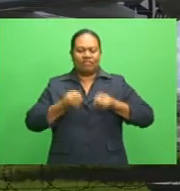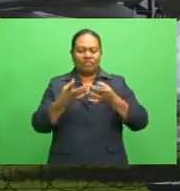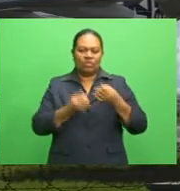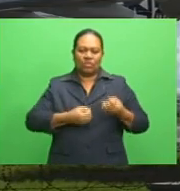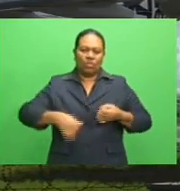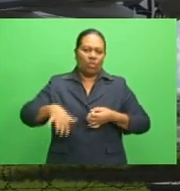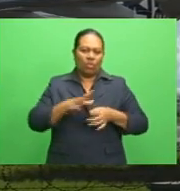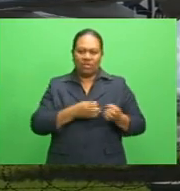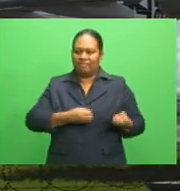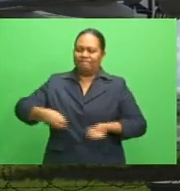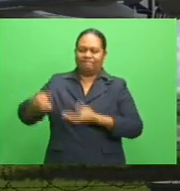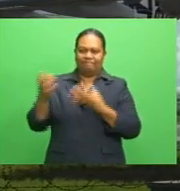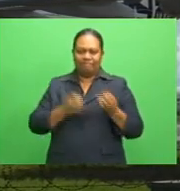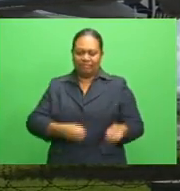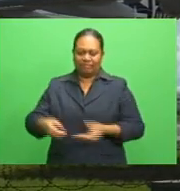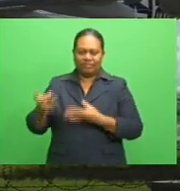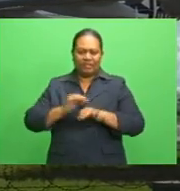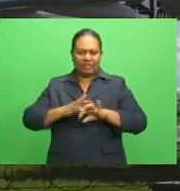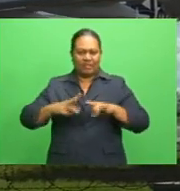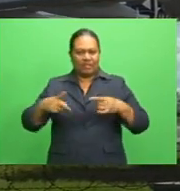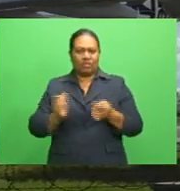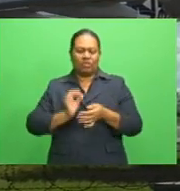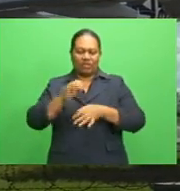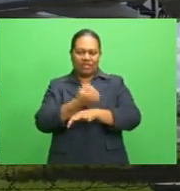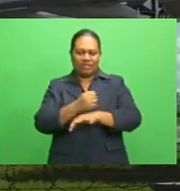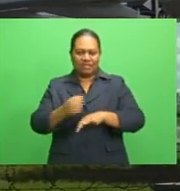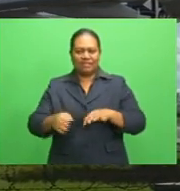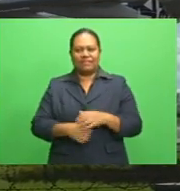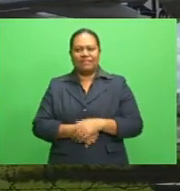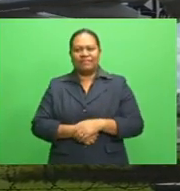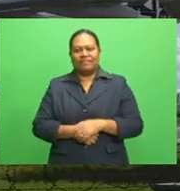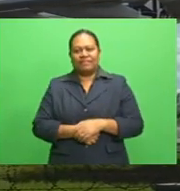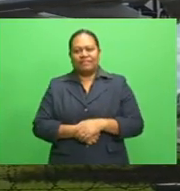freighter services vital to the supply chain for export sector.